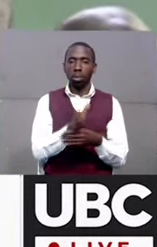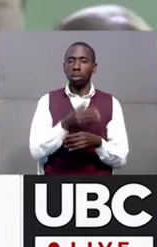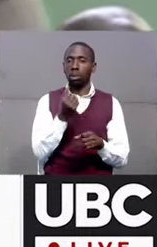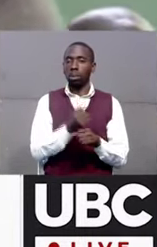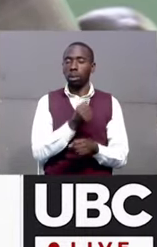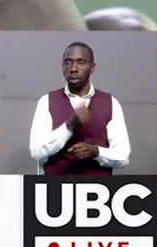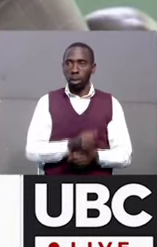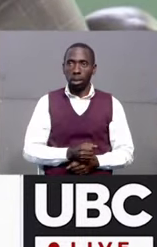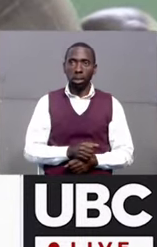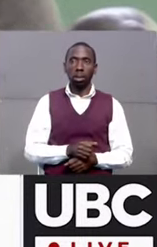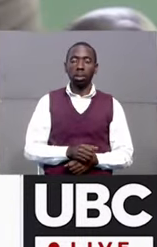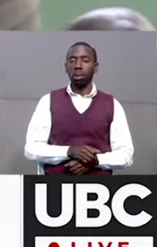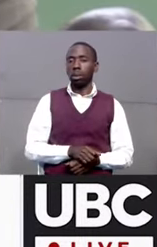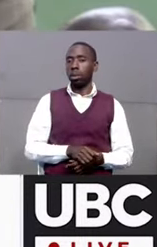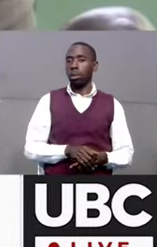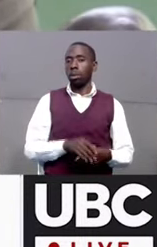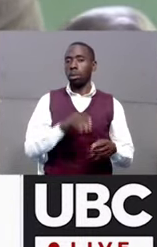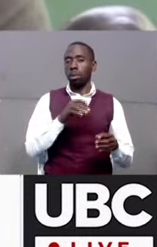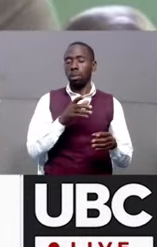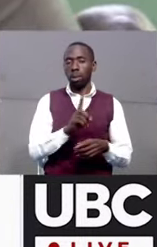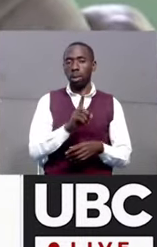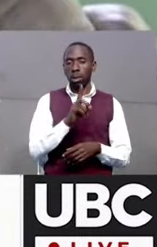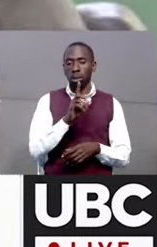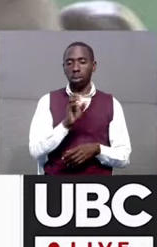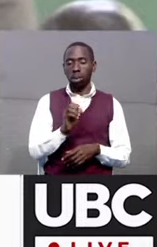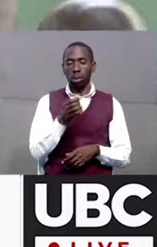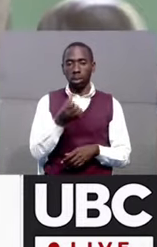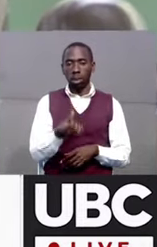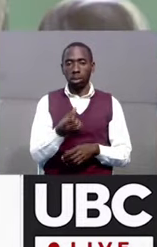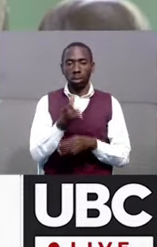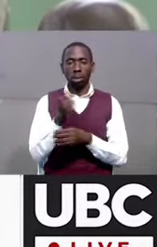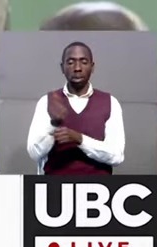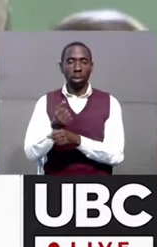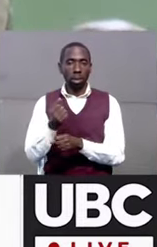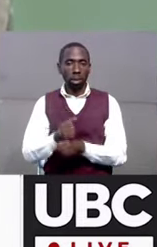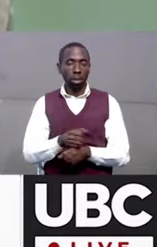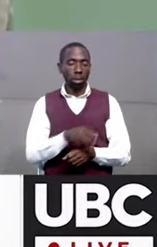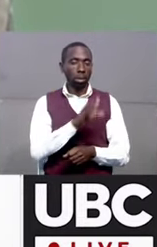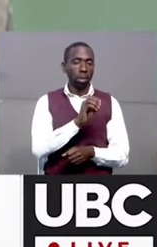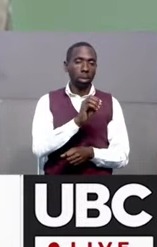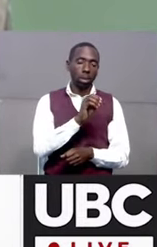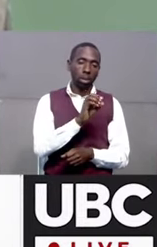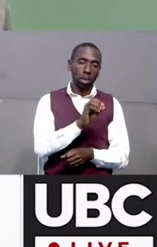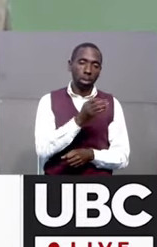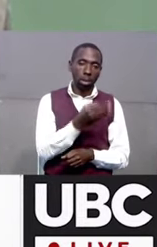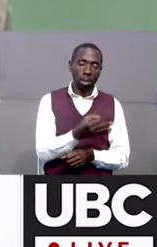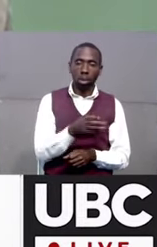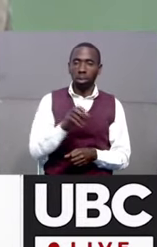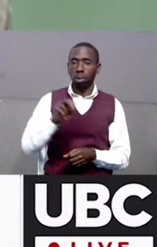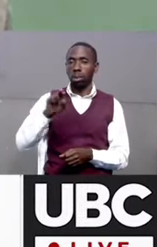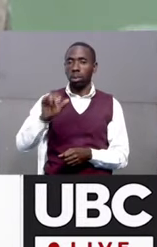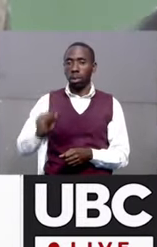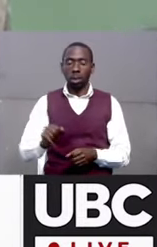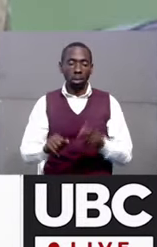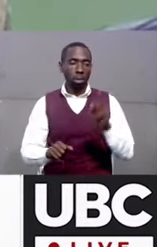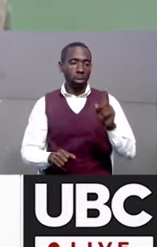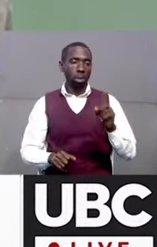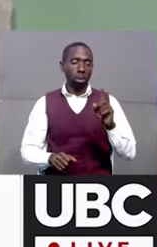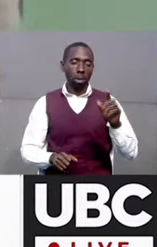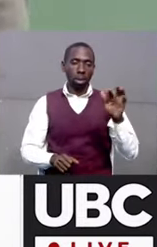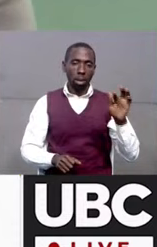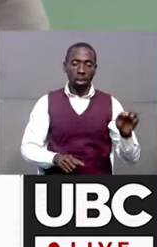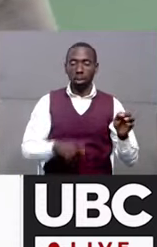vote 106, Minister of Works, vote 113, UNRWA, vote 118, Uganda Road